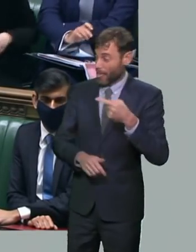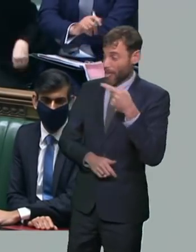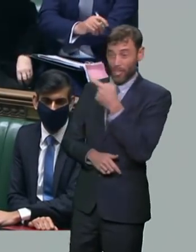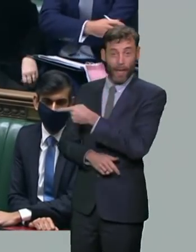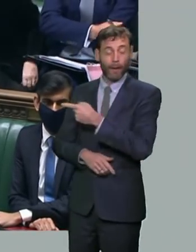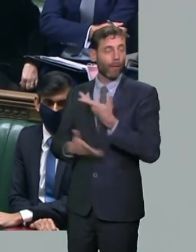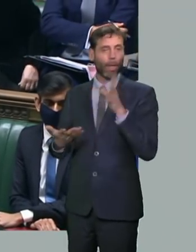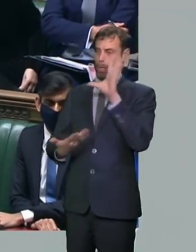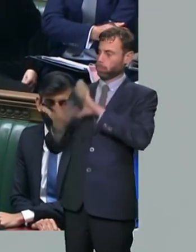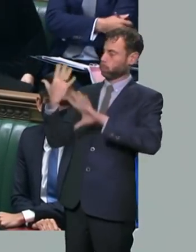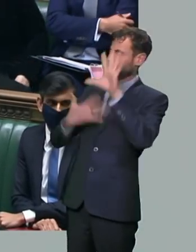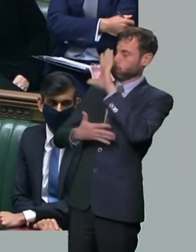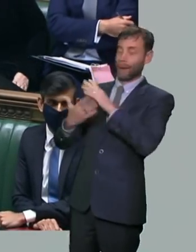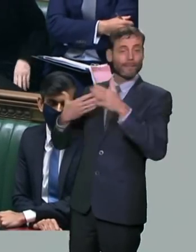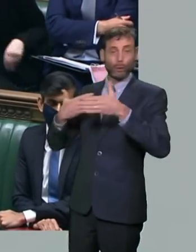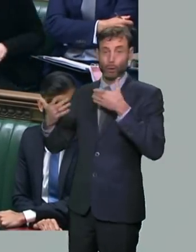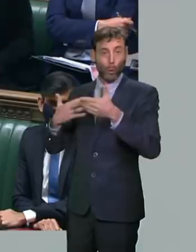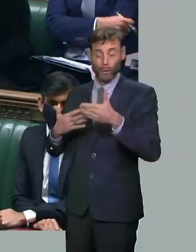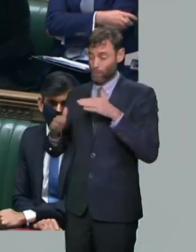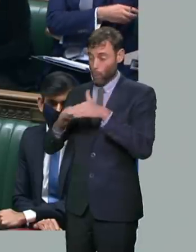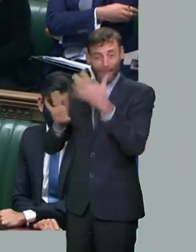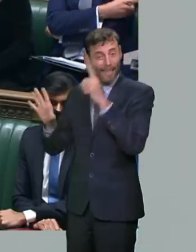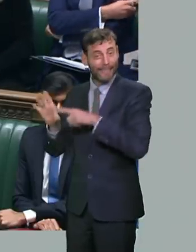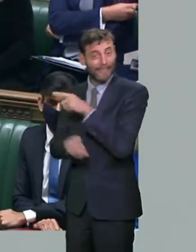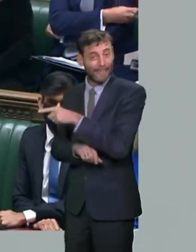this. And only a few weeks ago, Mr. Speaker,